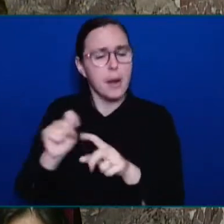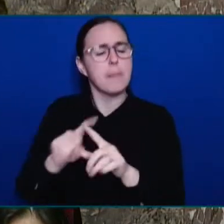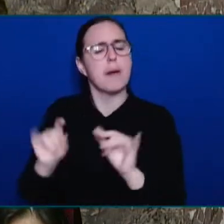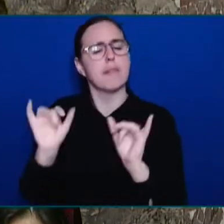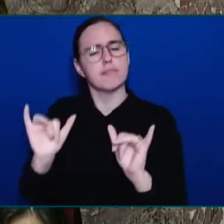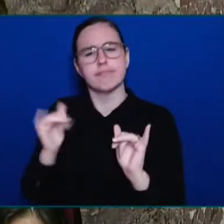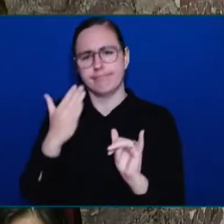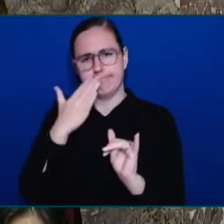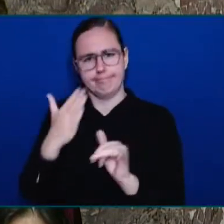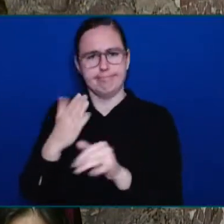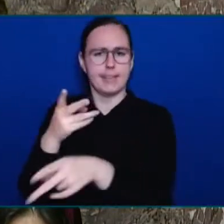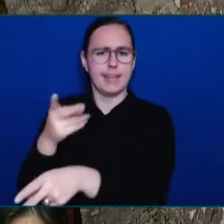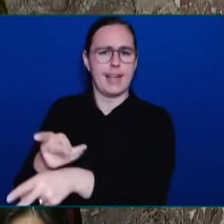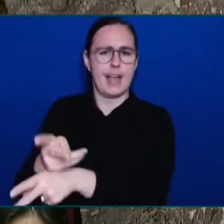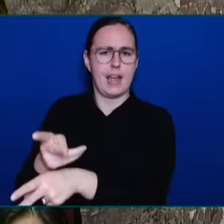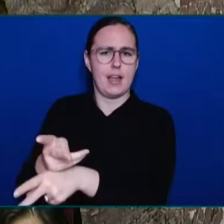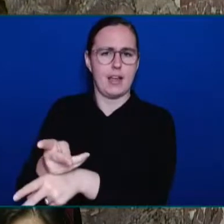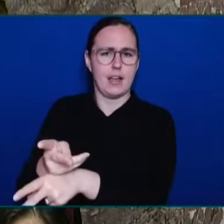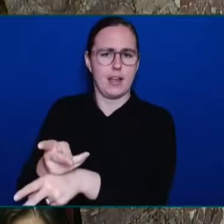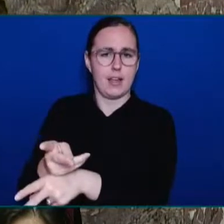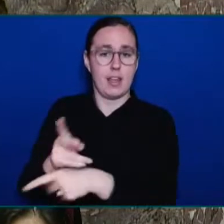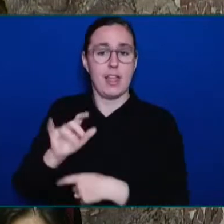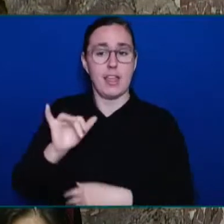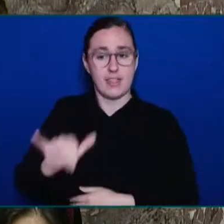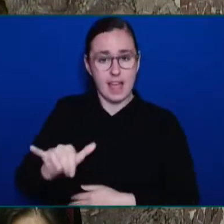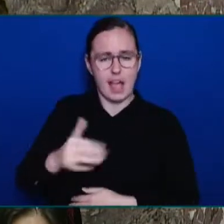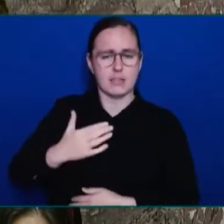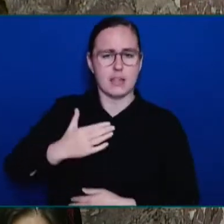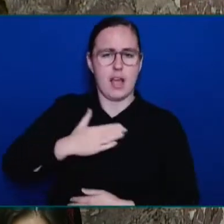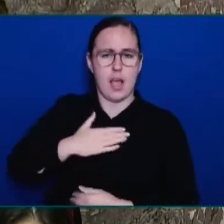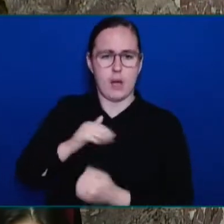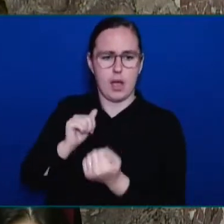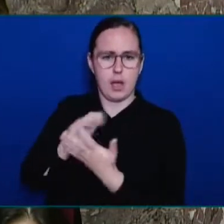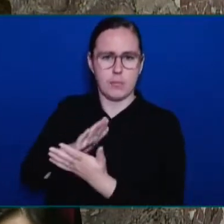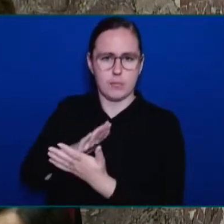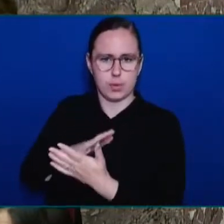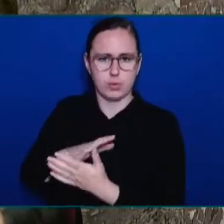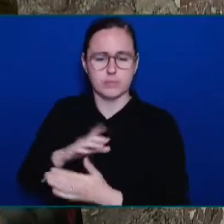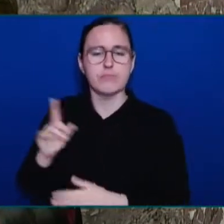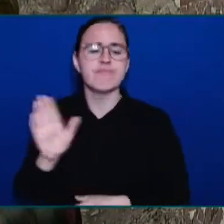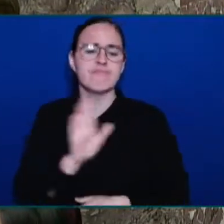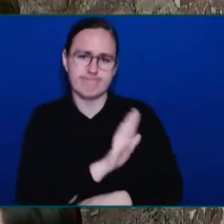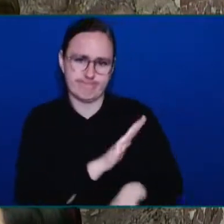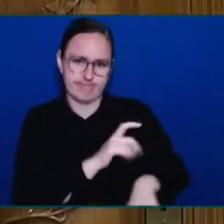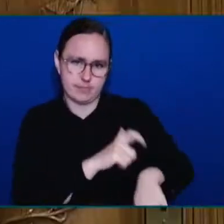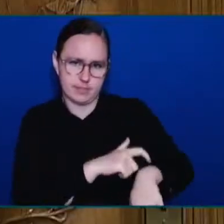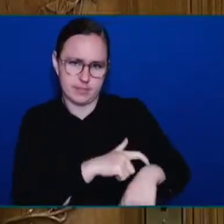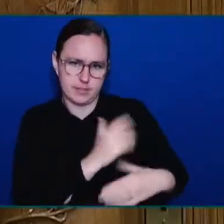is the approach we take. It's action and it's a response. Thank you, Mr.